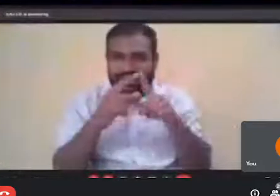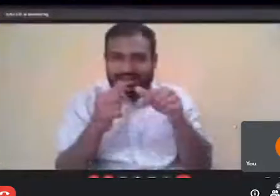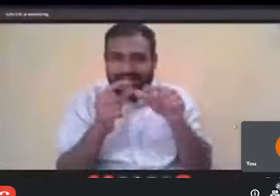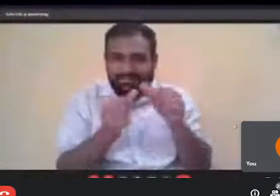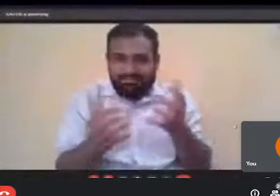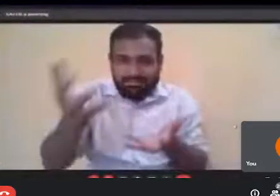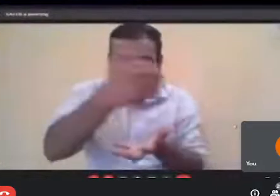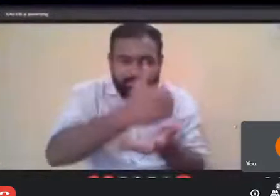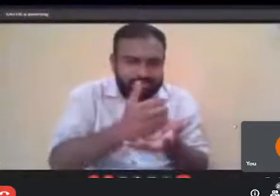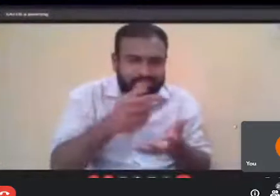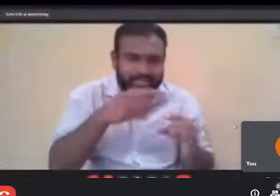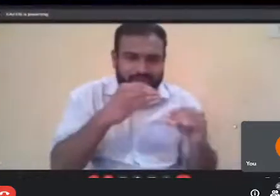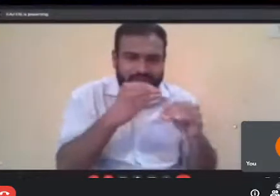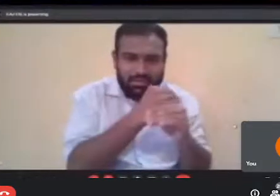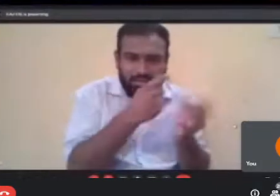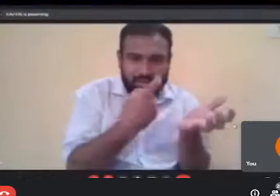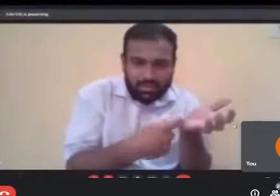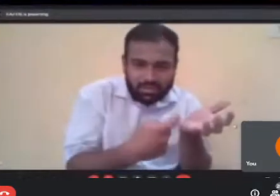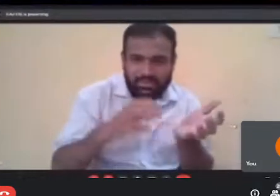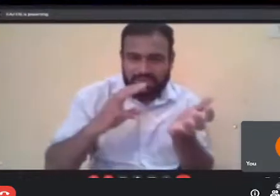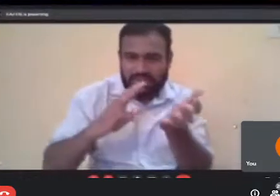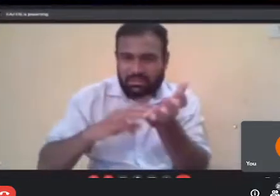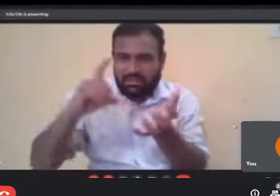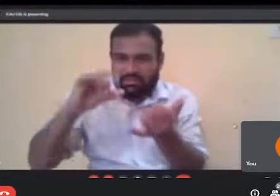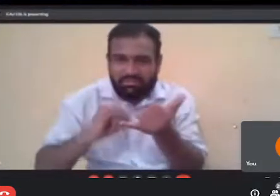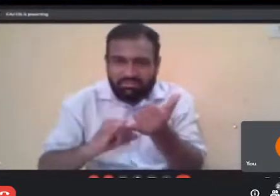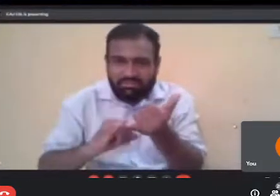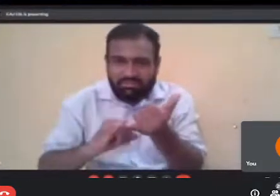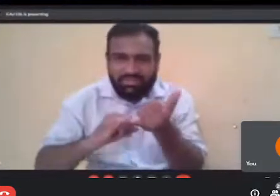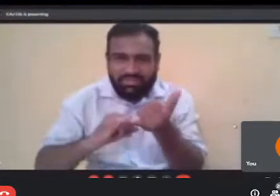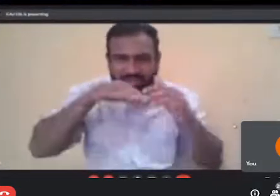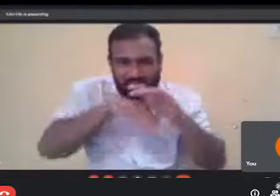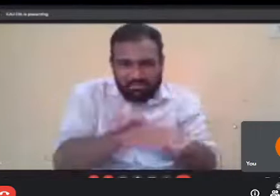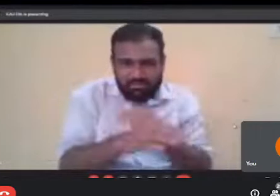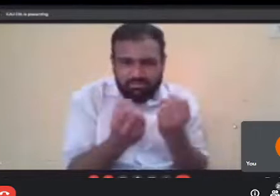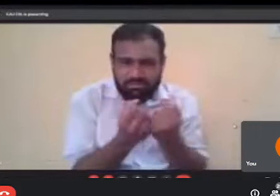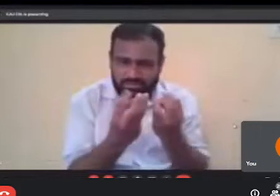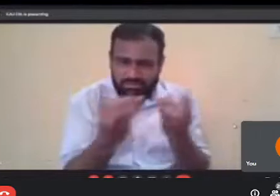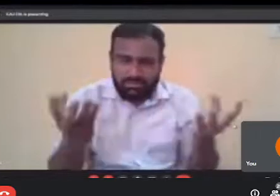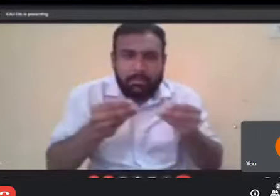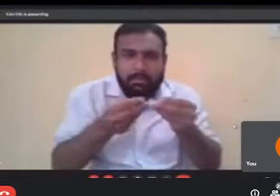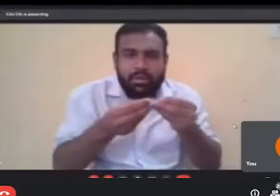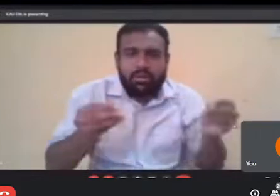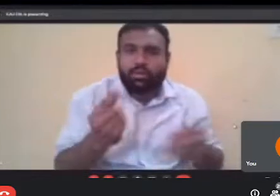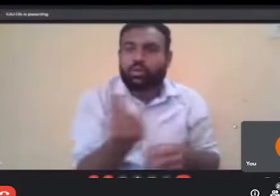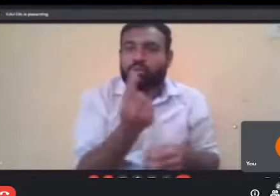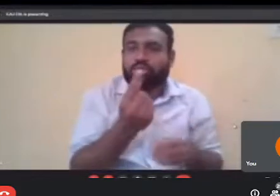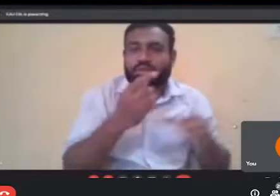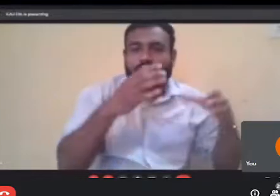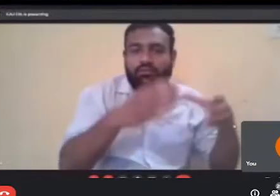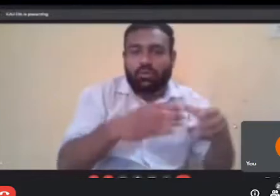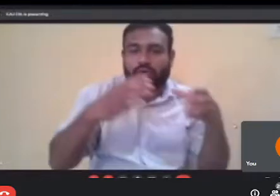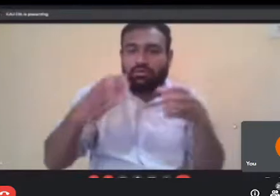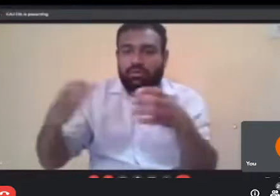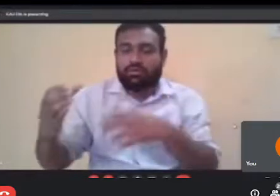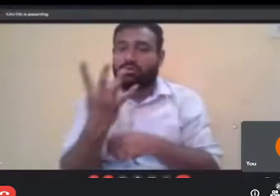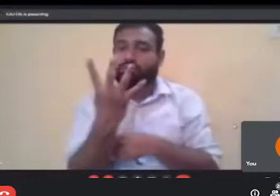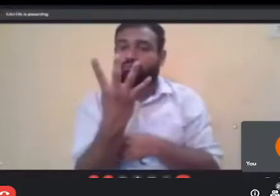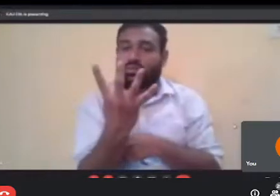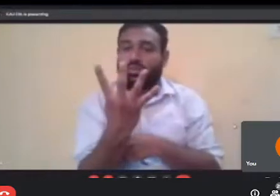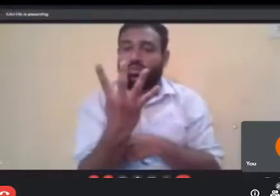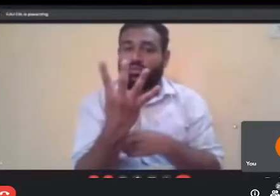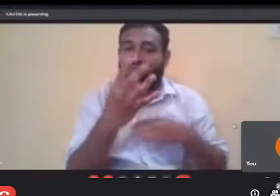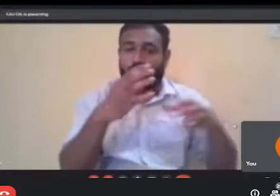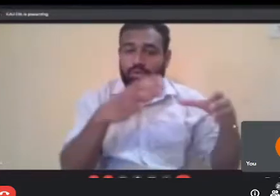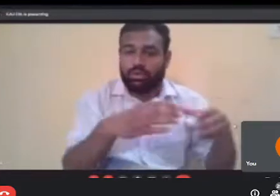Here the data which we have, the MCS and the rules which you have already given, the materials the use should be in a